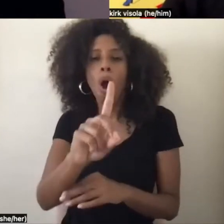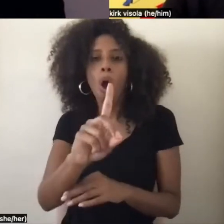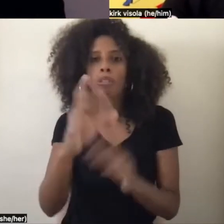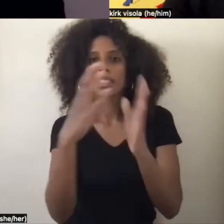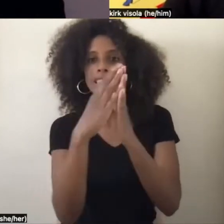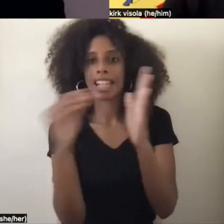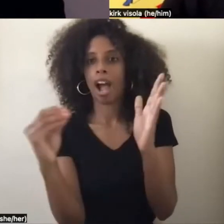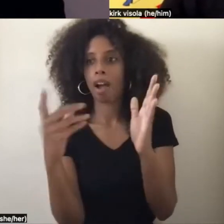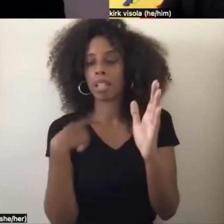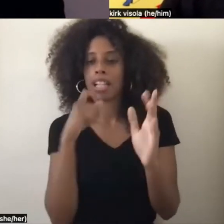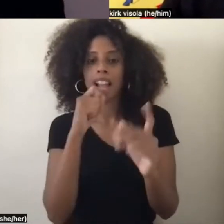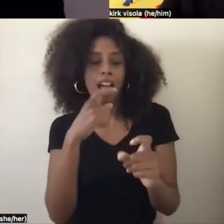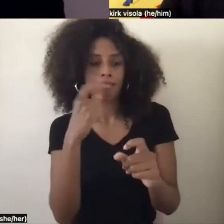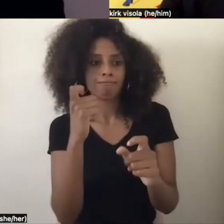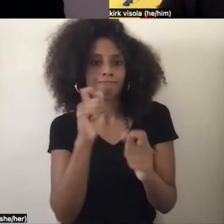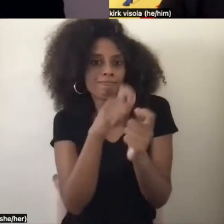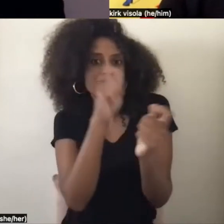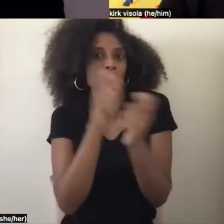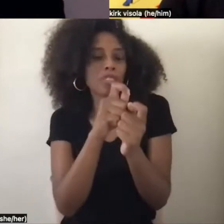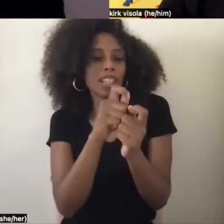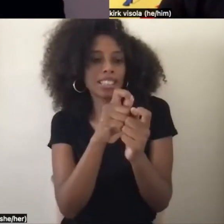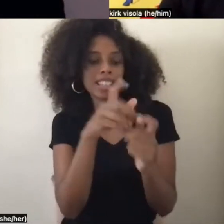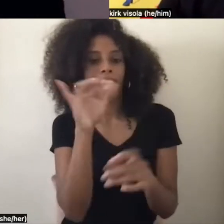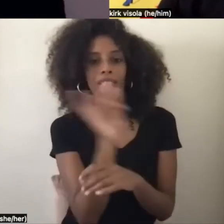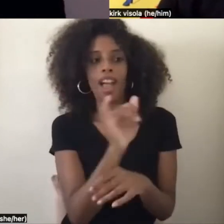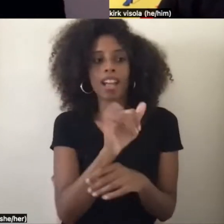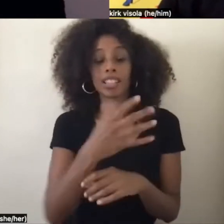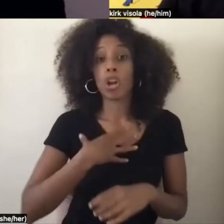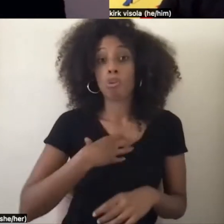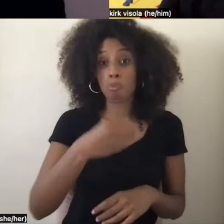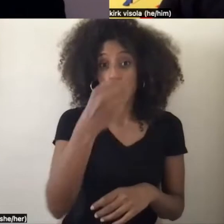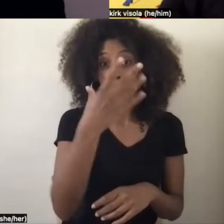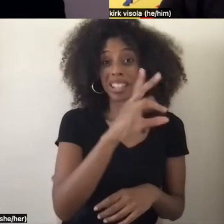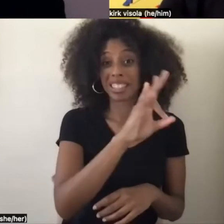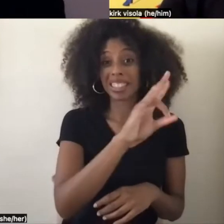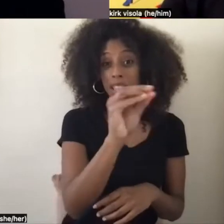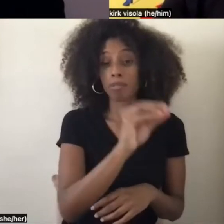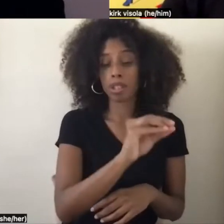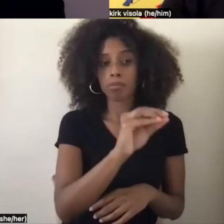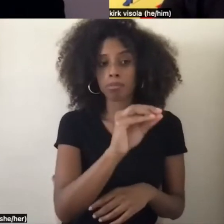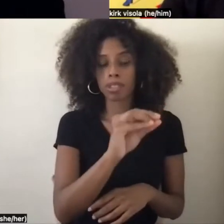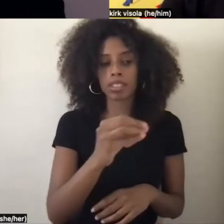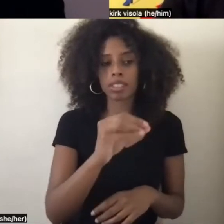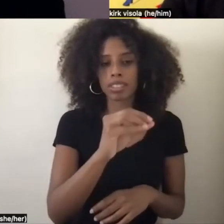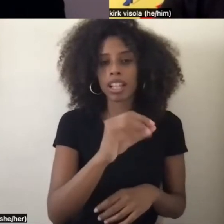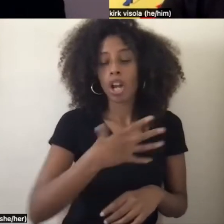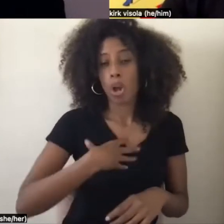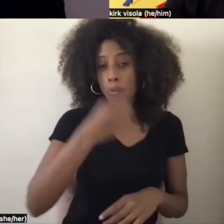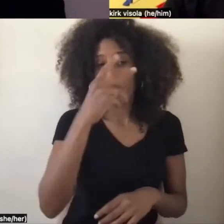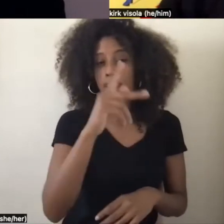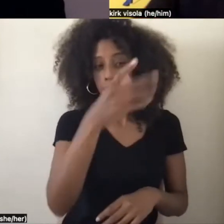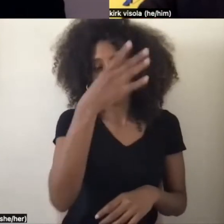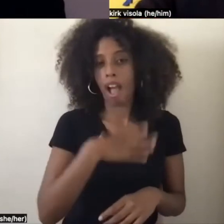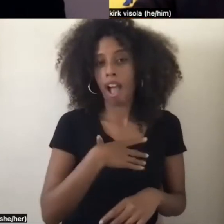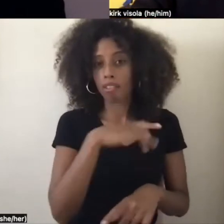male ran industry, you can still find your niche in there. And it's not easy, but you can still do it.